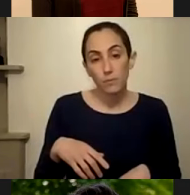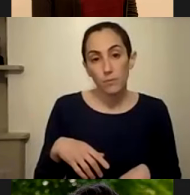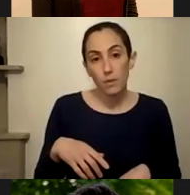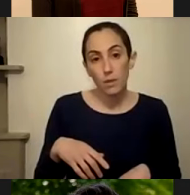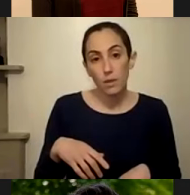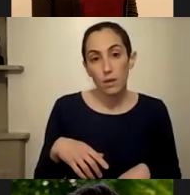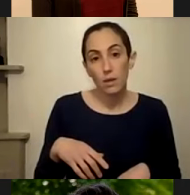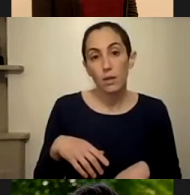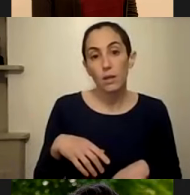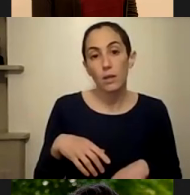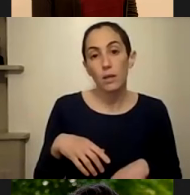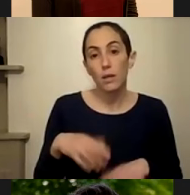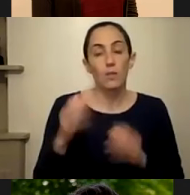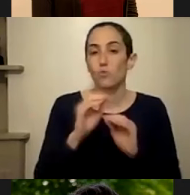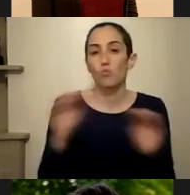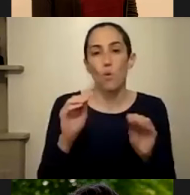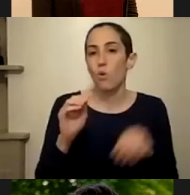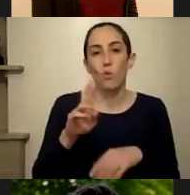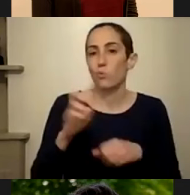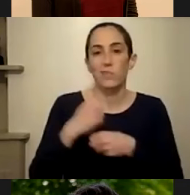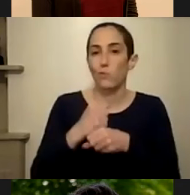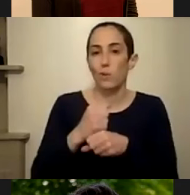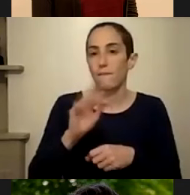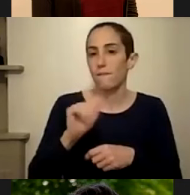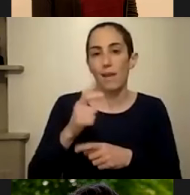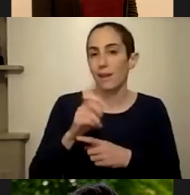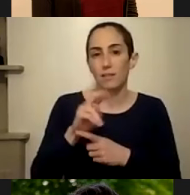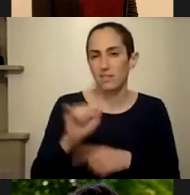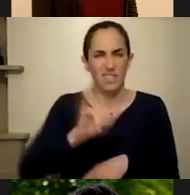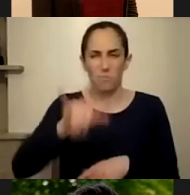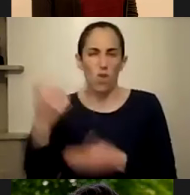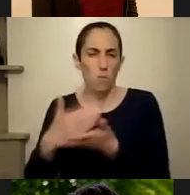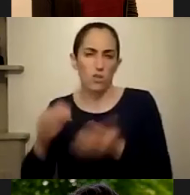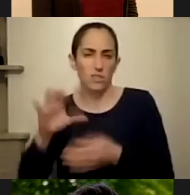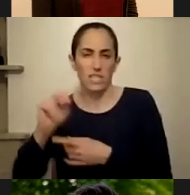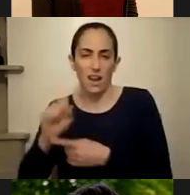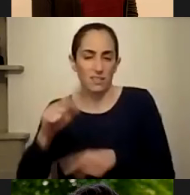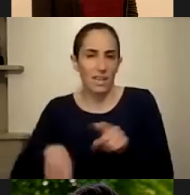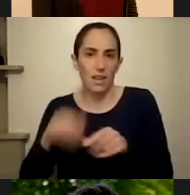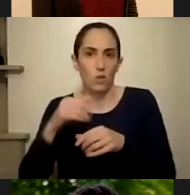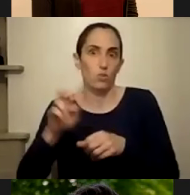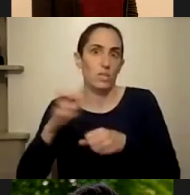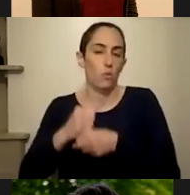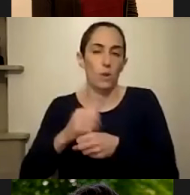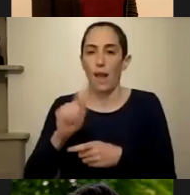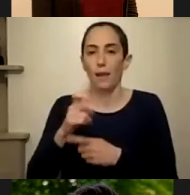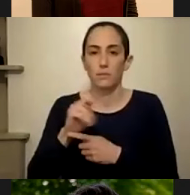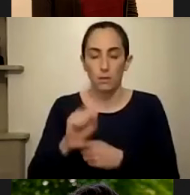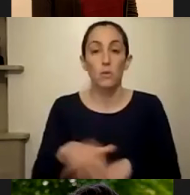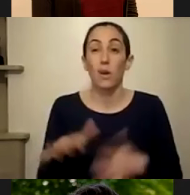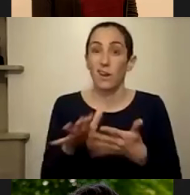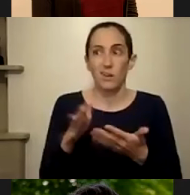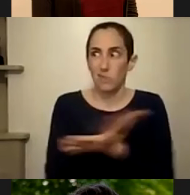system, there's no regeneration of axons. So the axons are being permanently damaged. And because of the axons